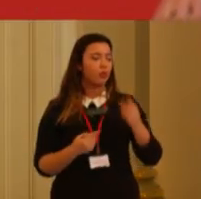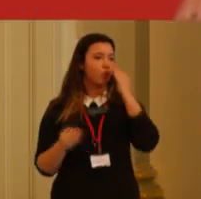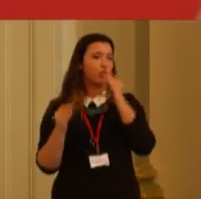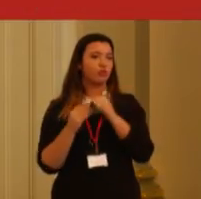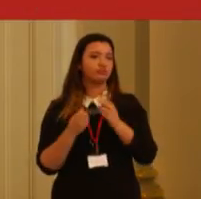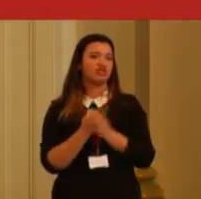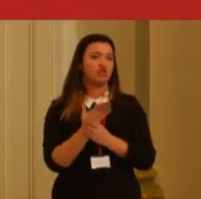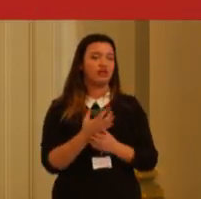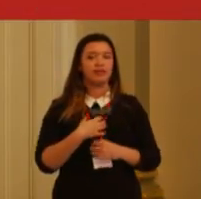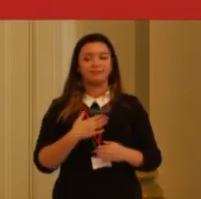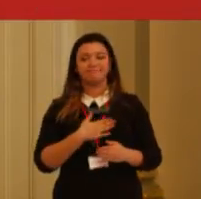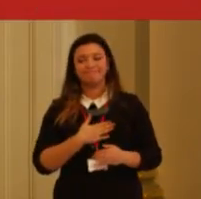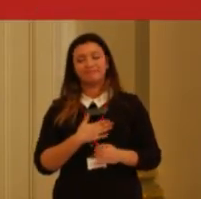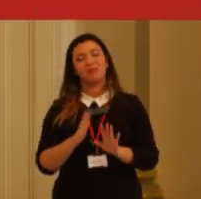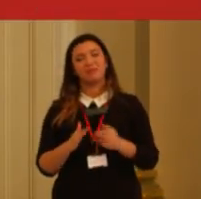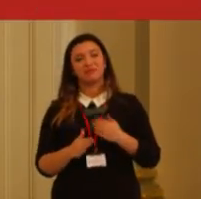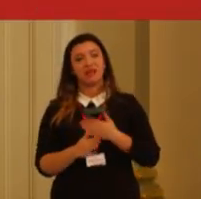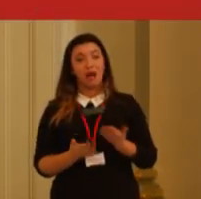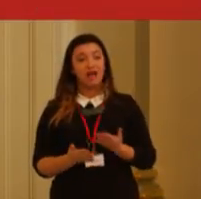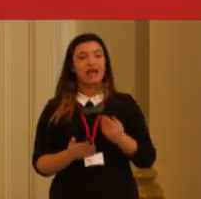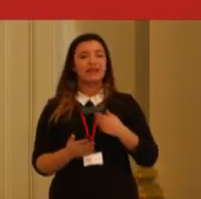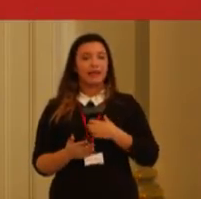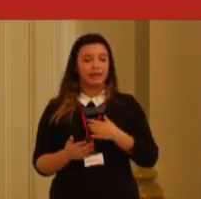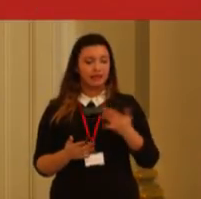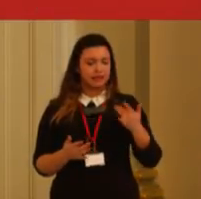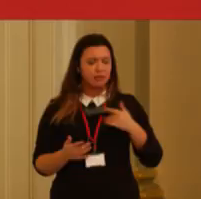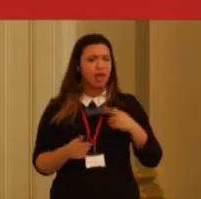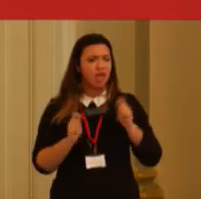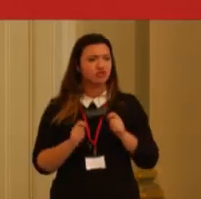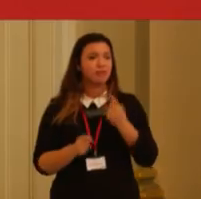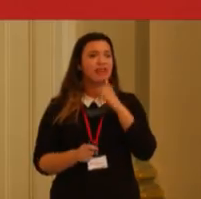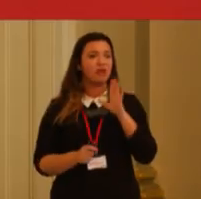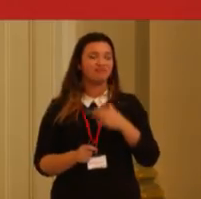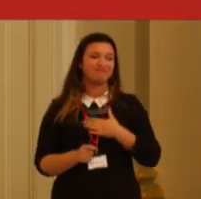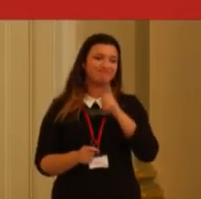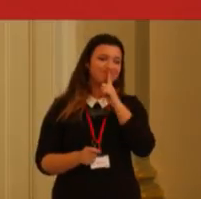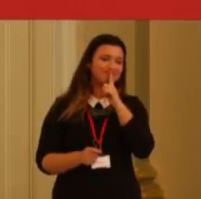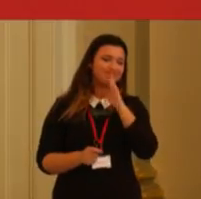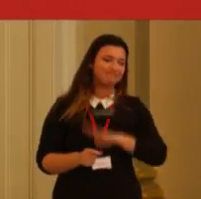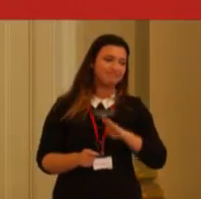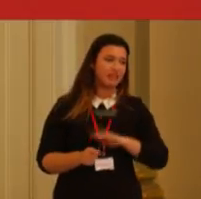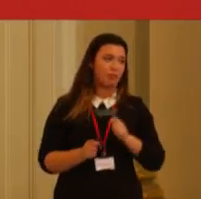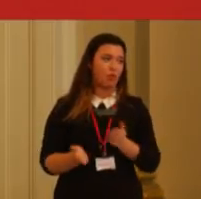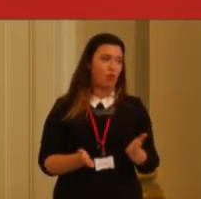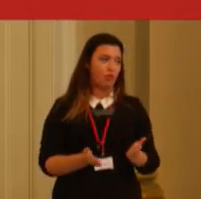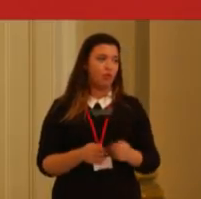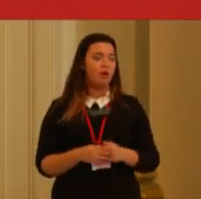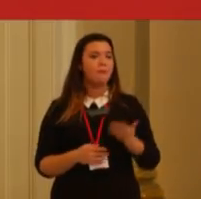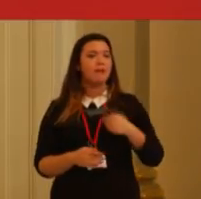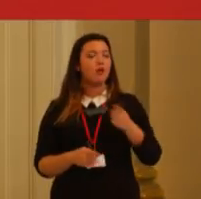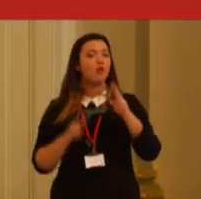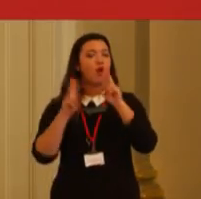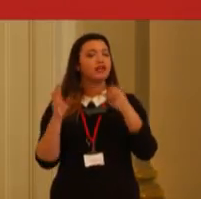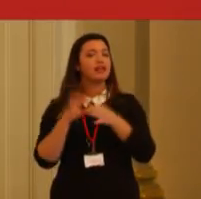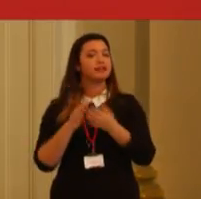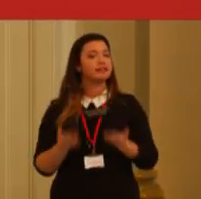comply with that. This is the reason why we say they comply, although they don't present any willingness.